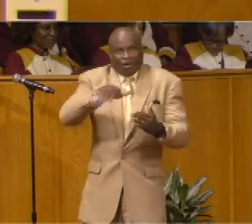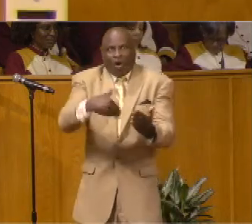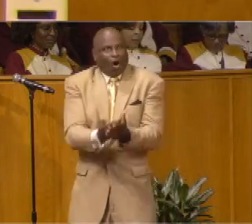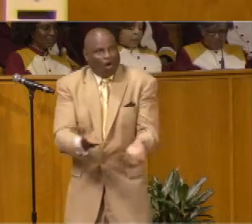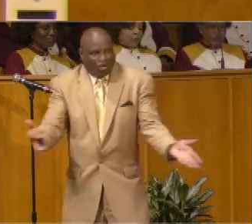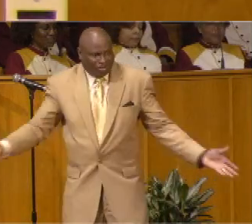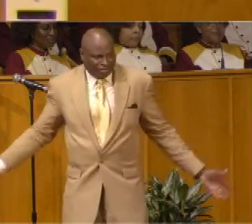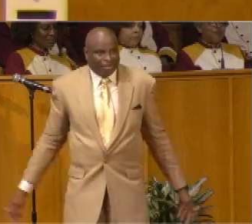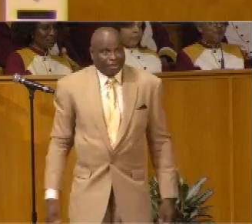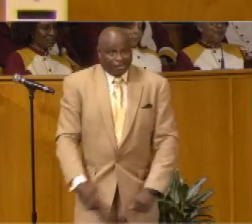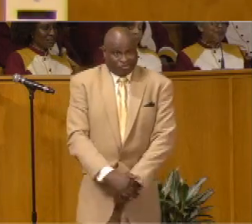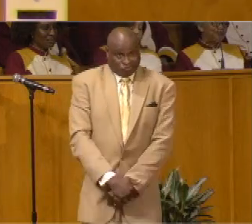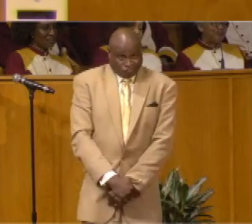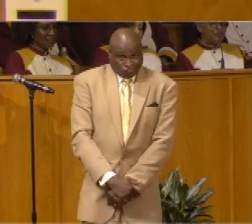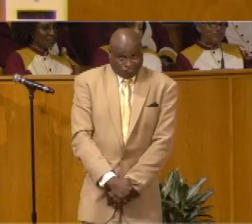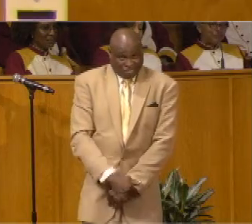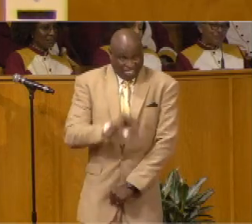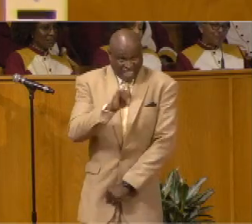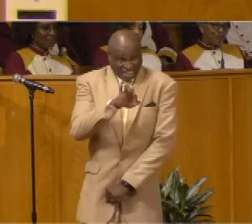is.